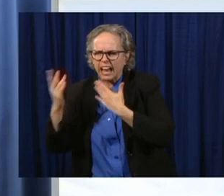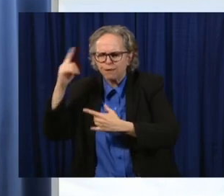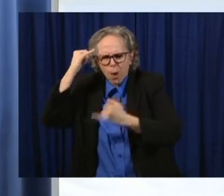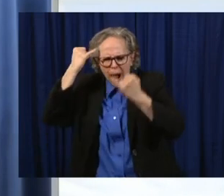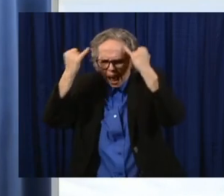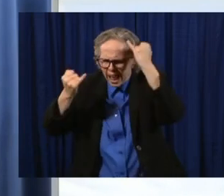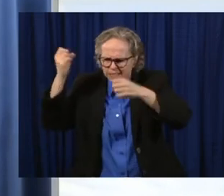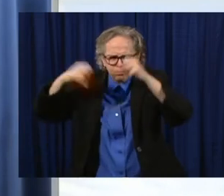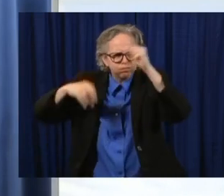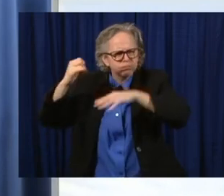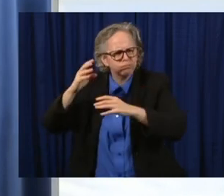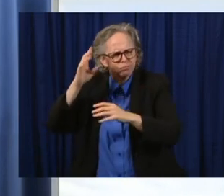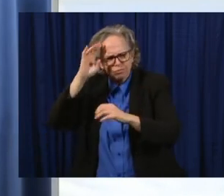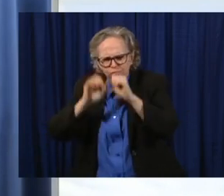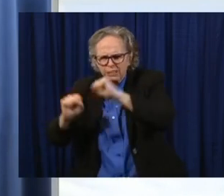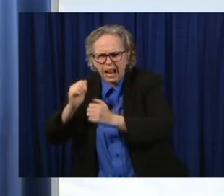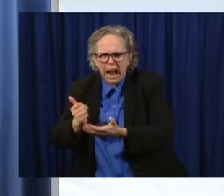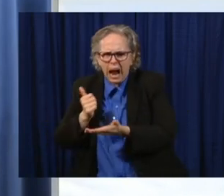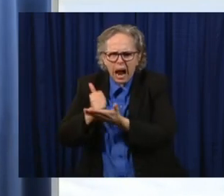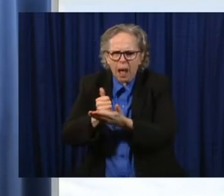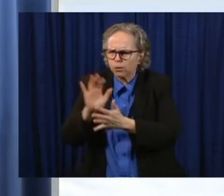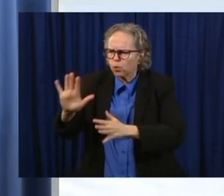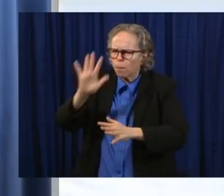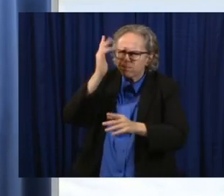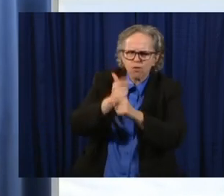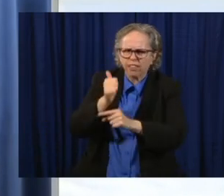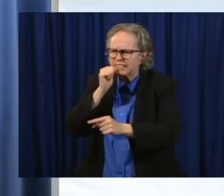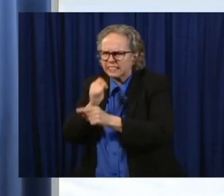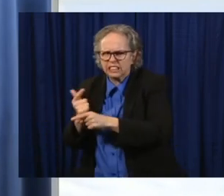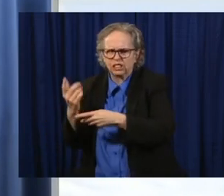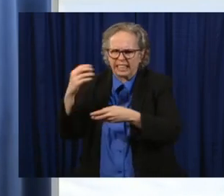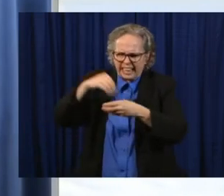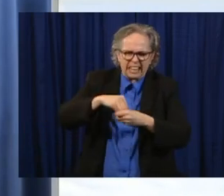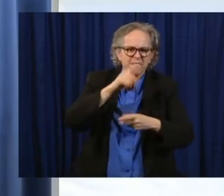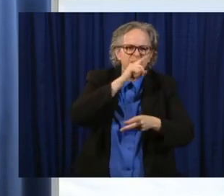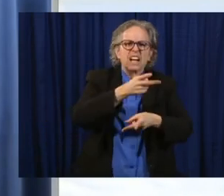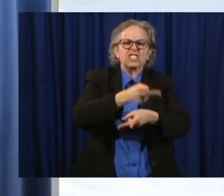and sisters who are in foster care.